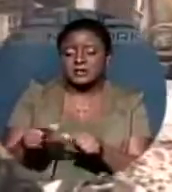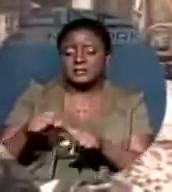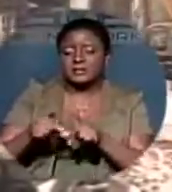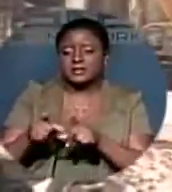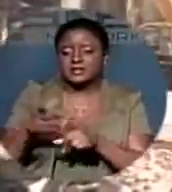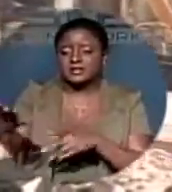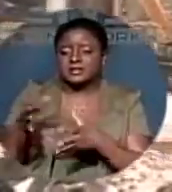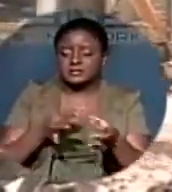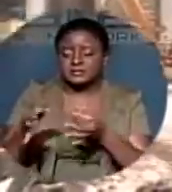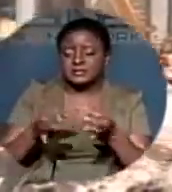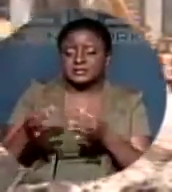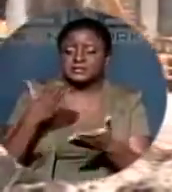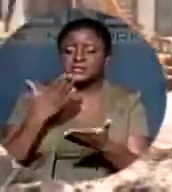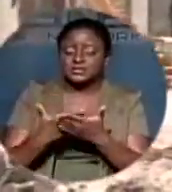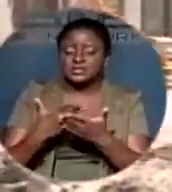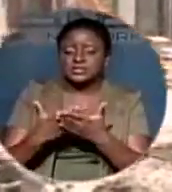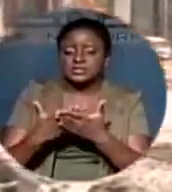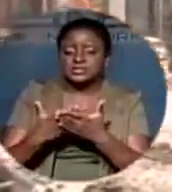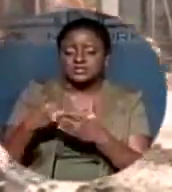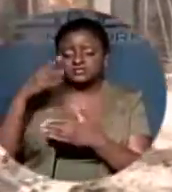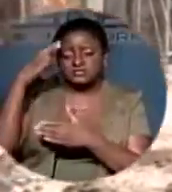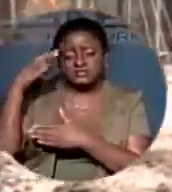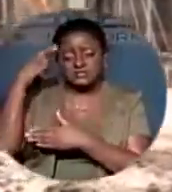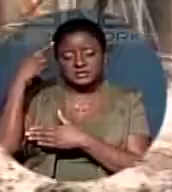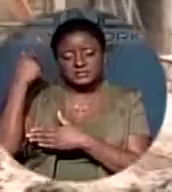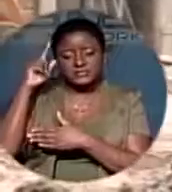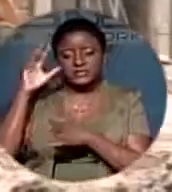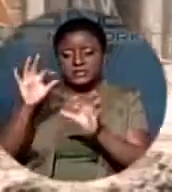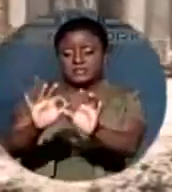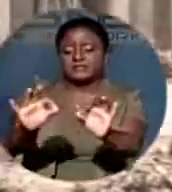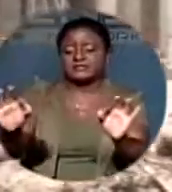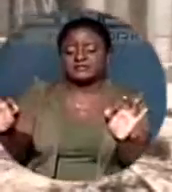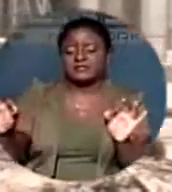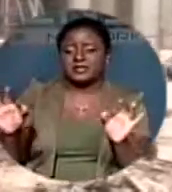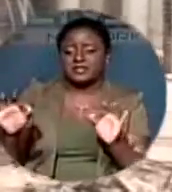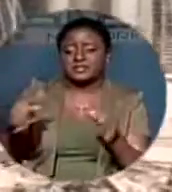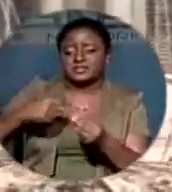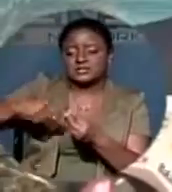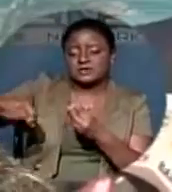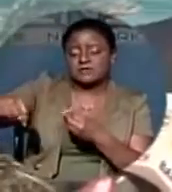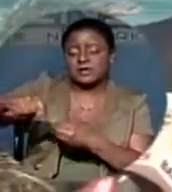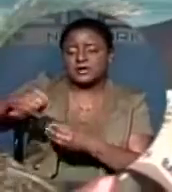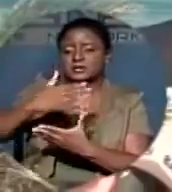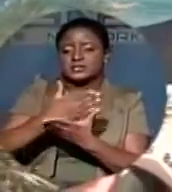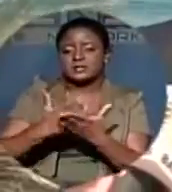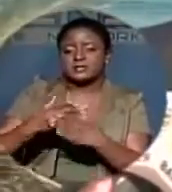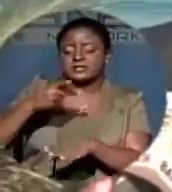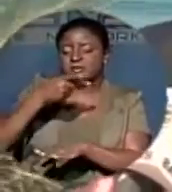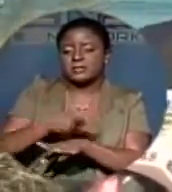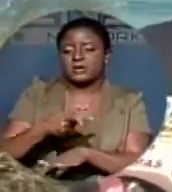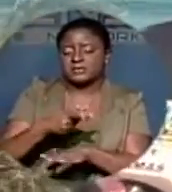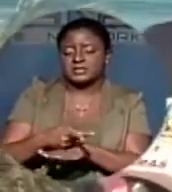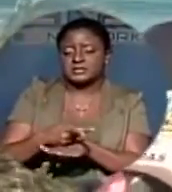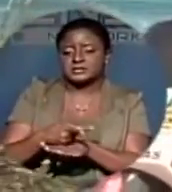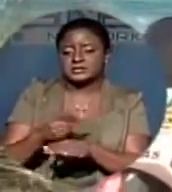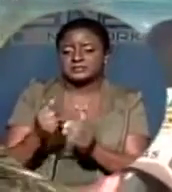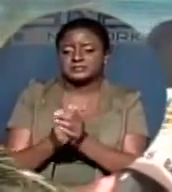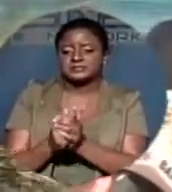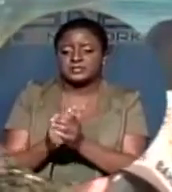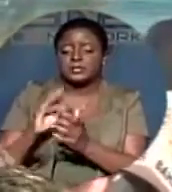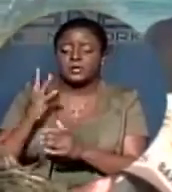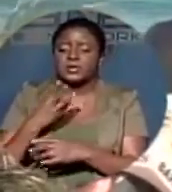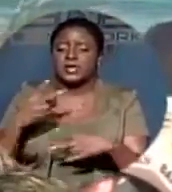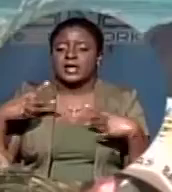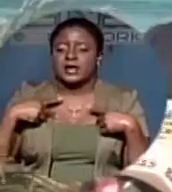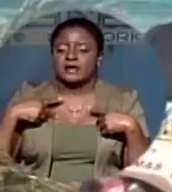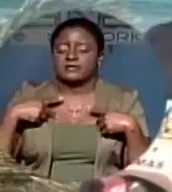logical reason for that. Baumar's Vice President of External Affairs, Robert Sands. What we have done is that